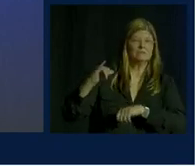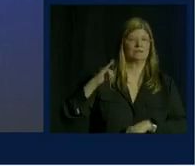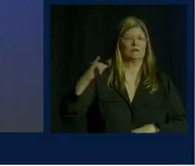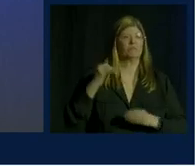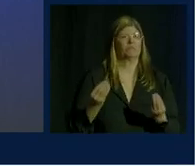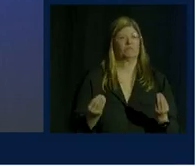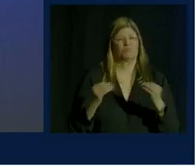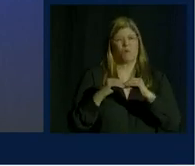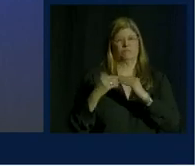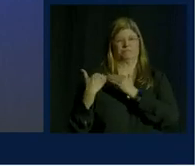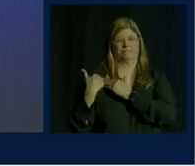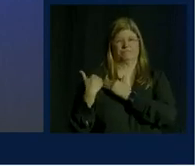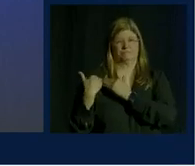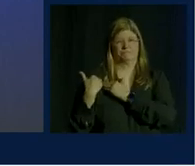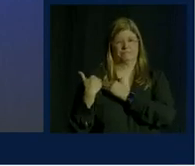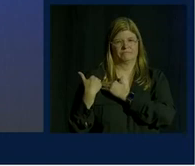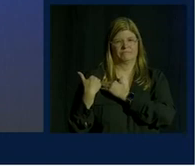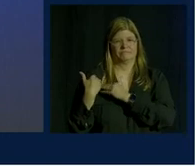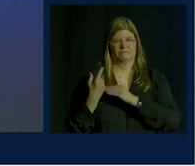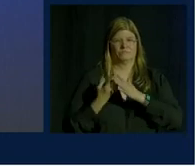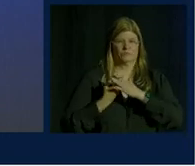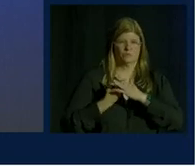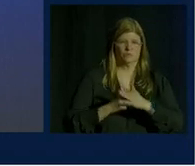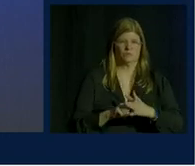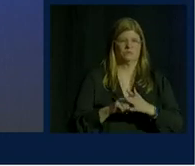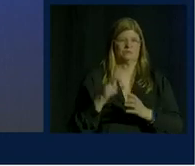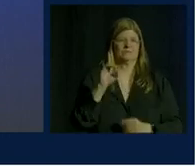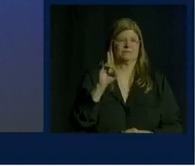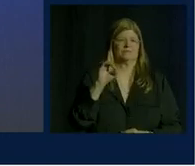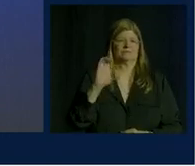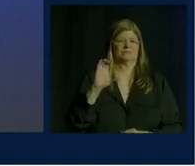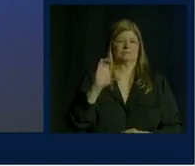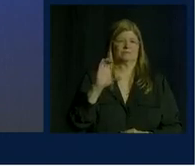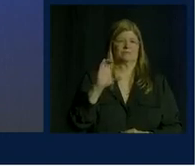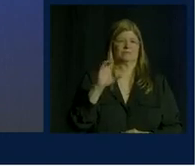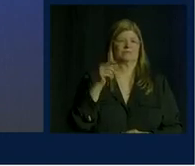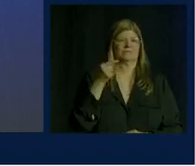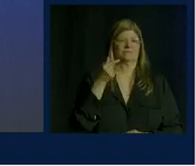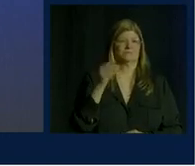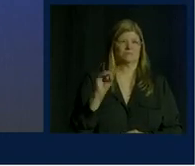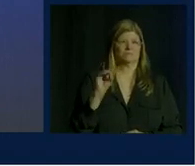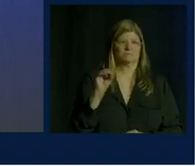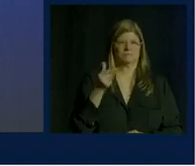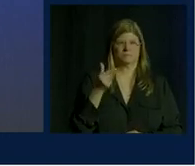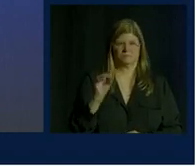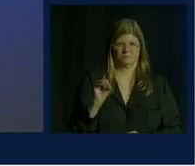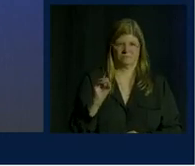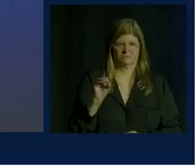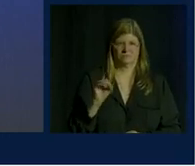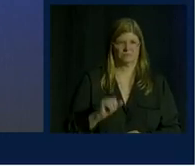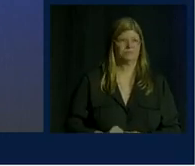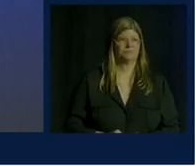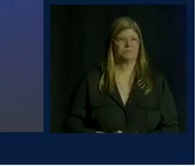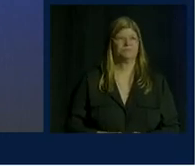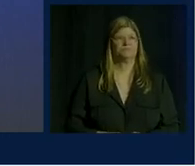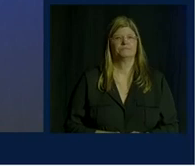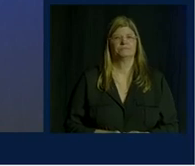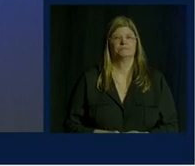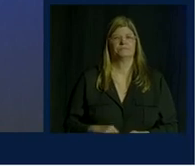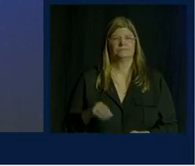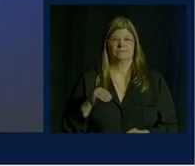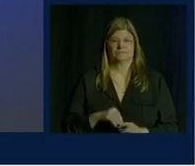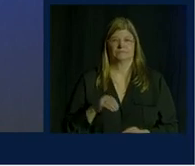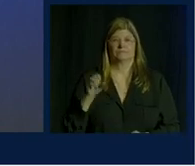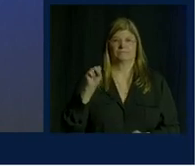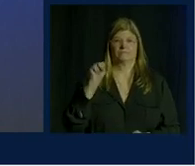DC.gov in May of last year, right in Shaw, near our bar, Ivy and